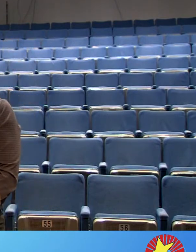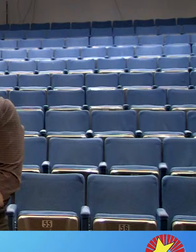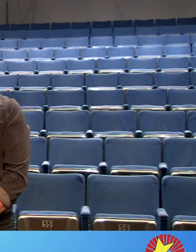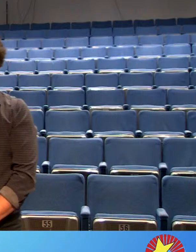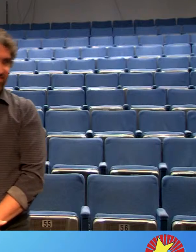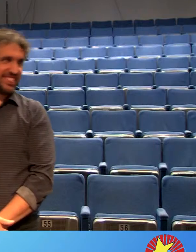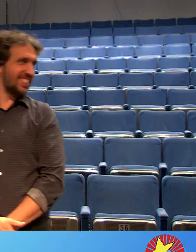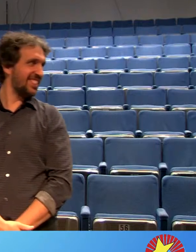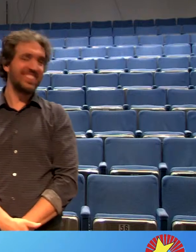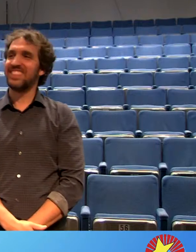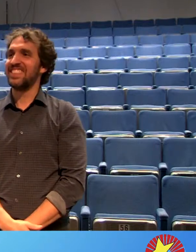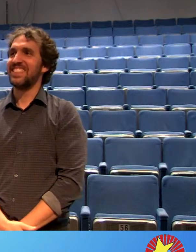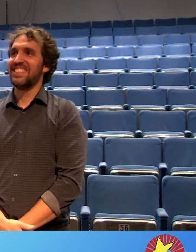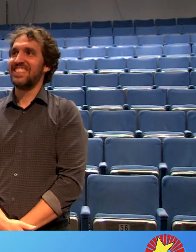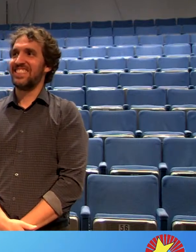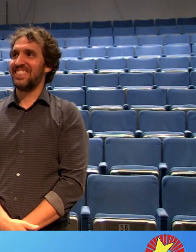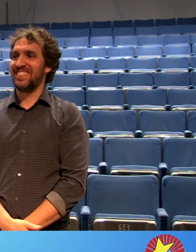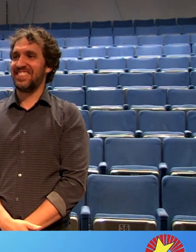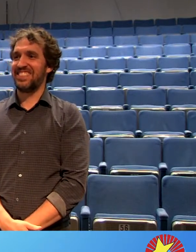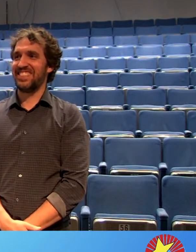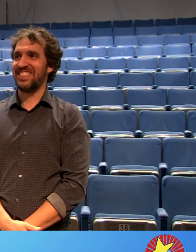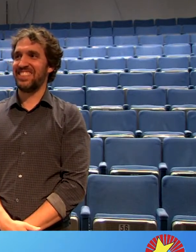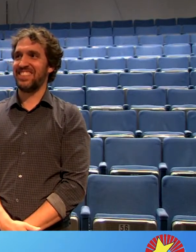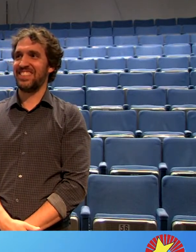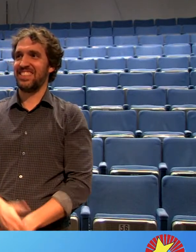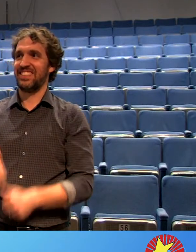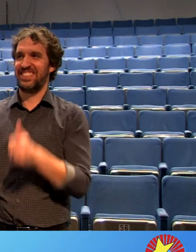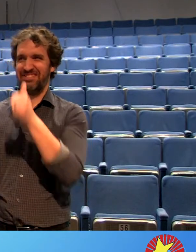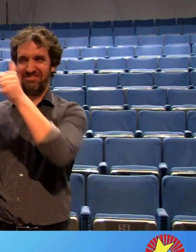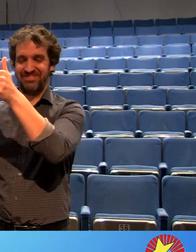And I will wait. We have some technical